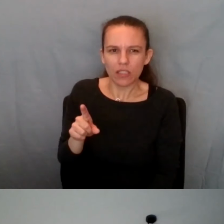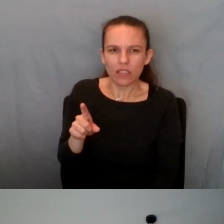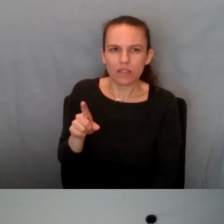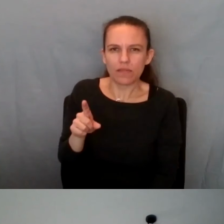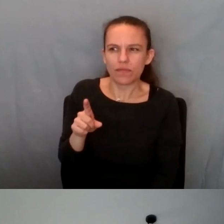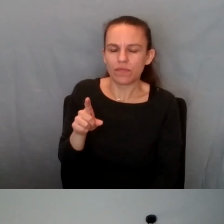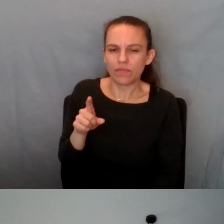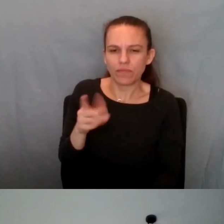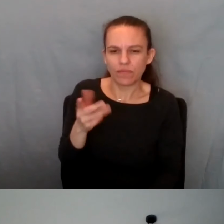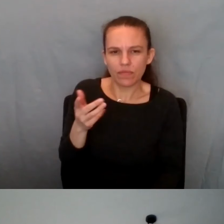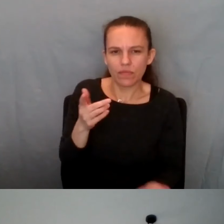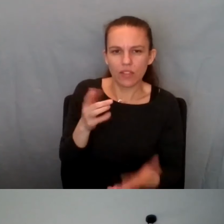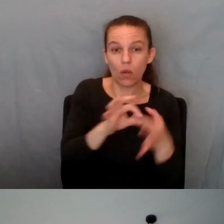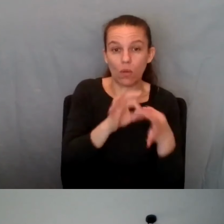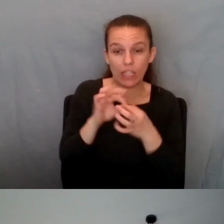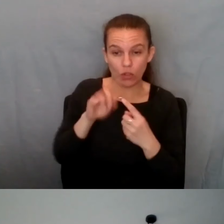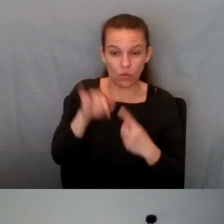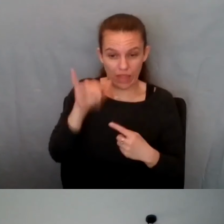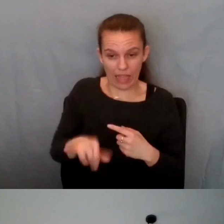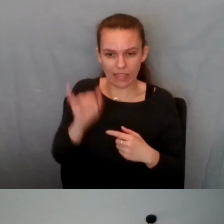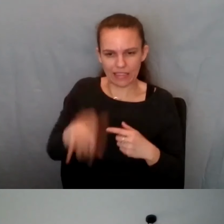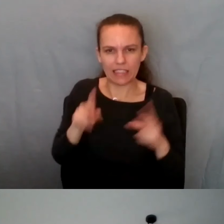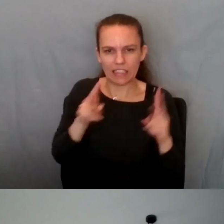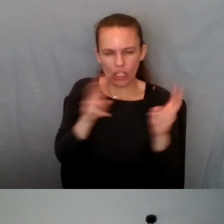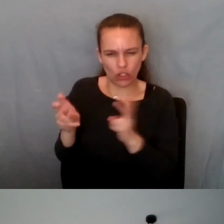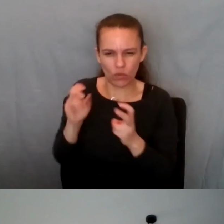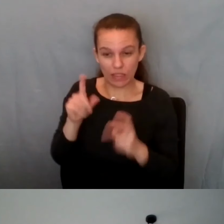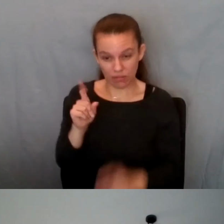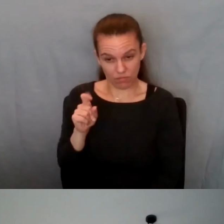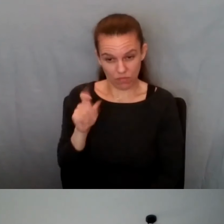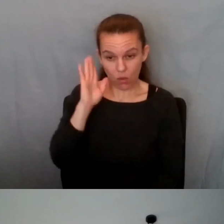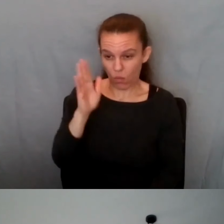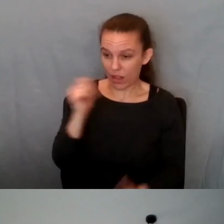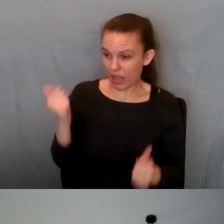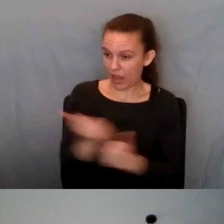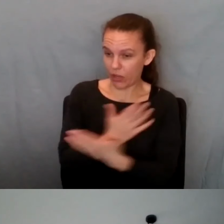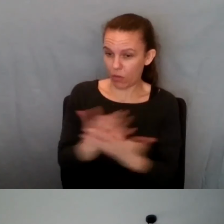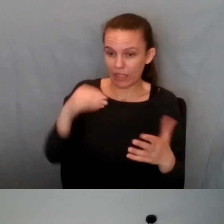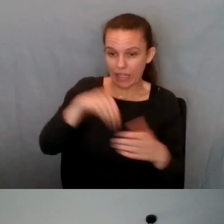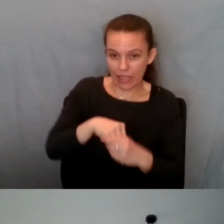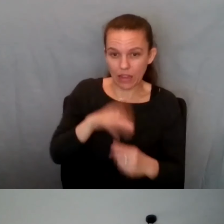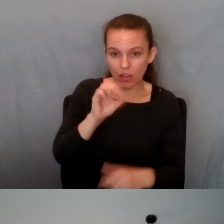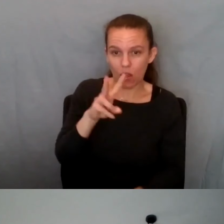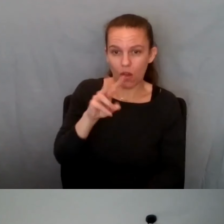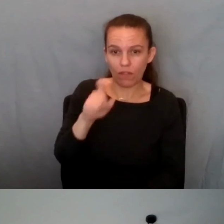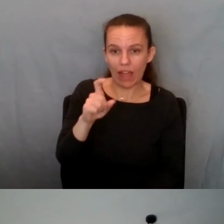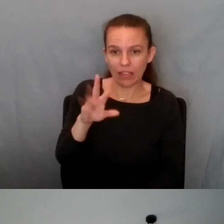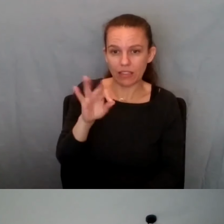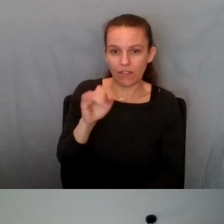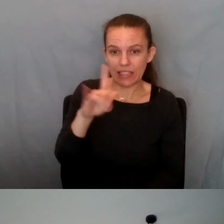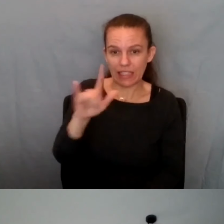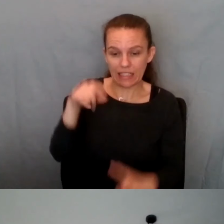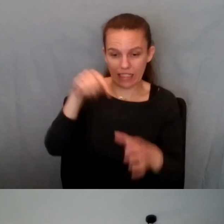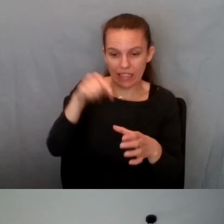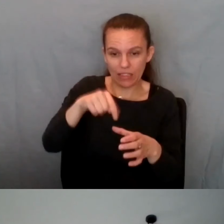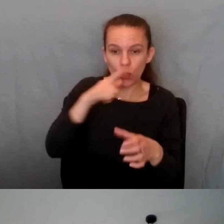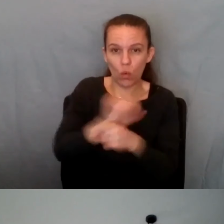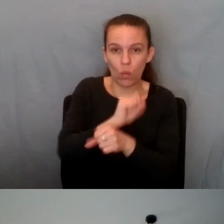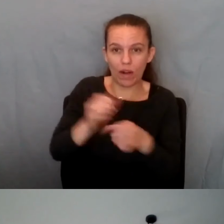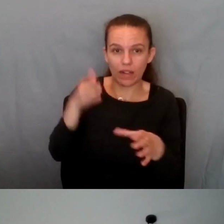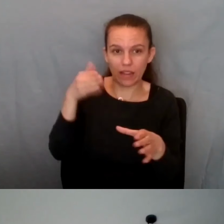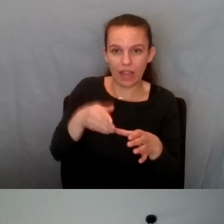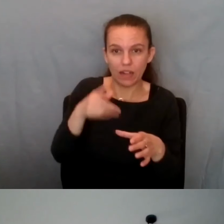Linked to that is this issue of, will everybody in the COVAX facility get the vaccine for free for the